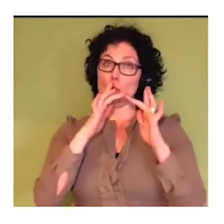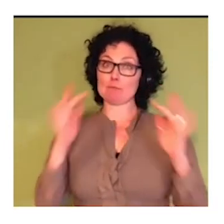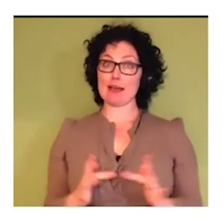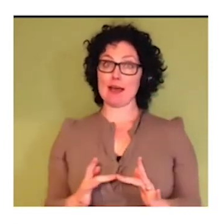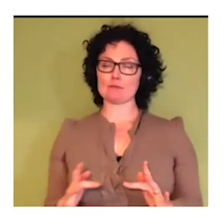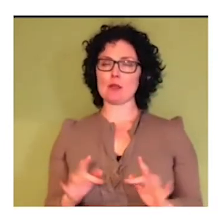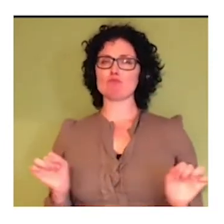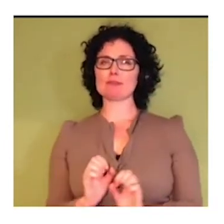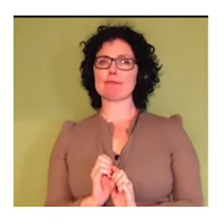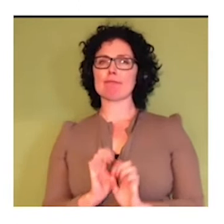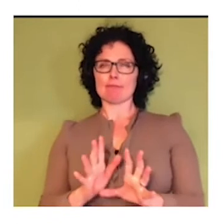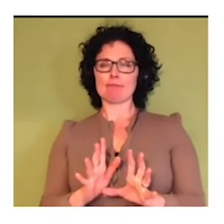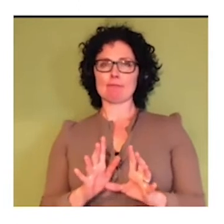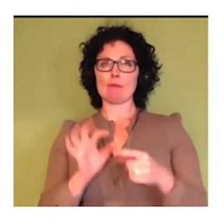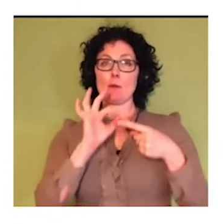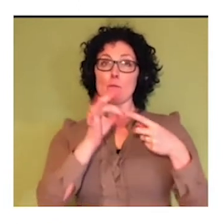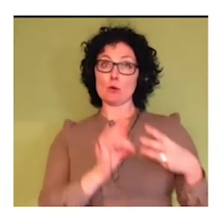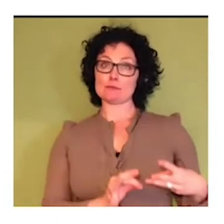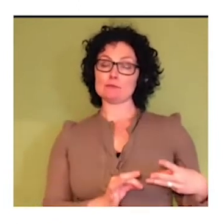provide some bullet points on the key